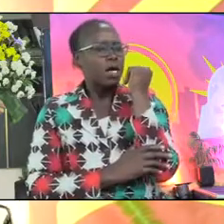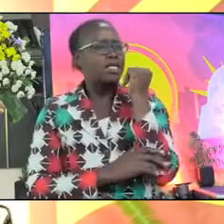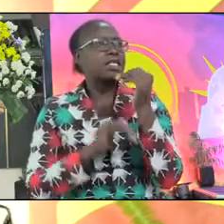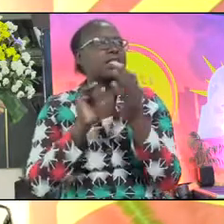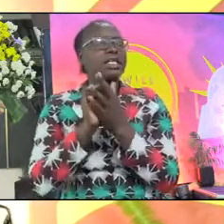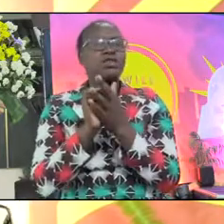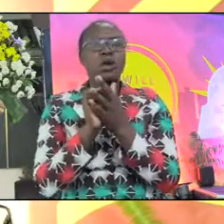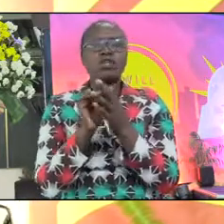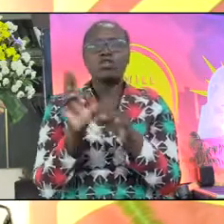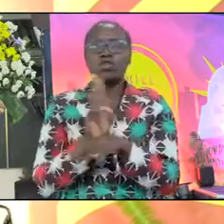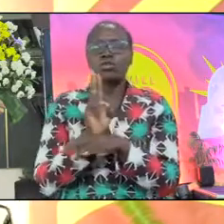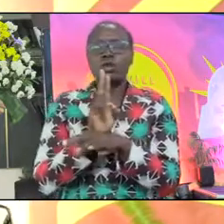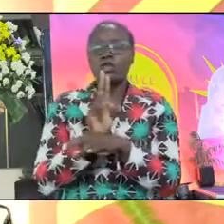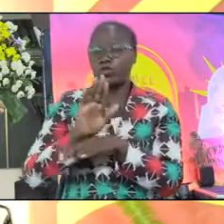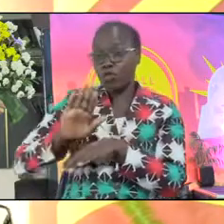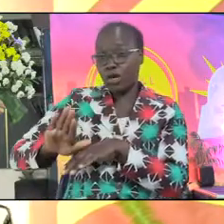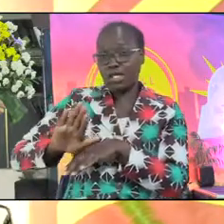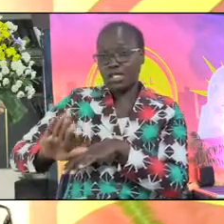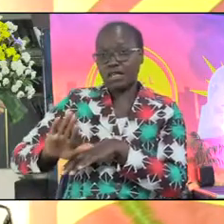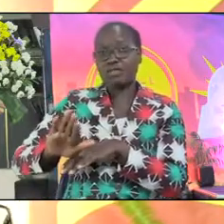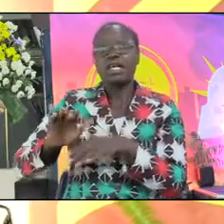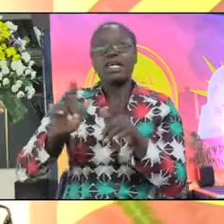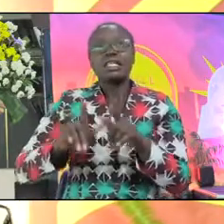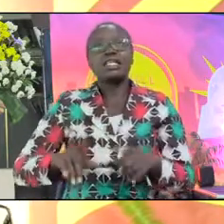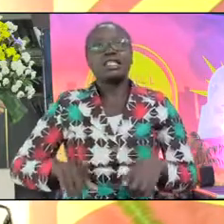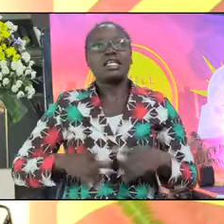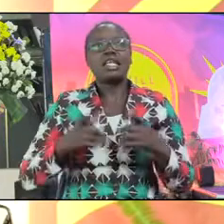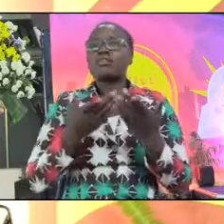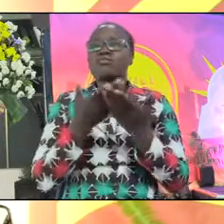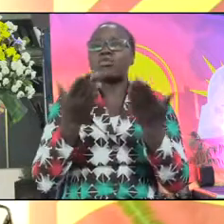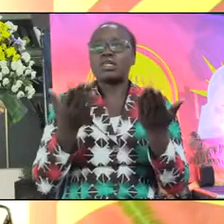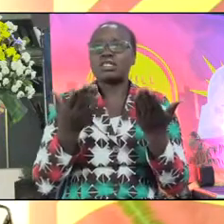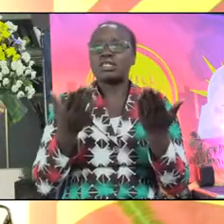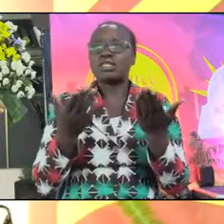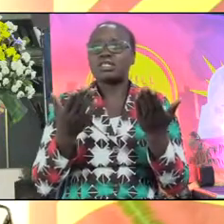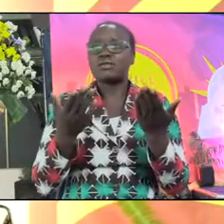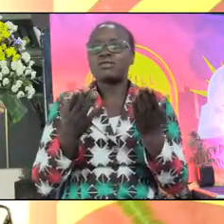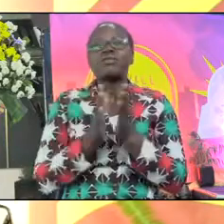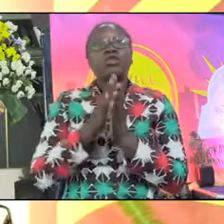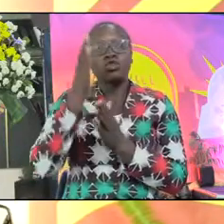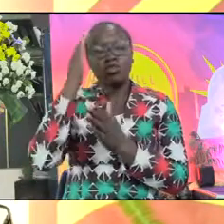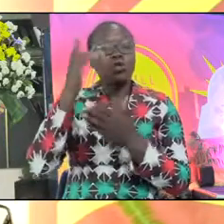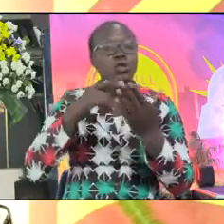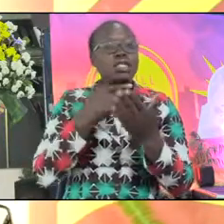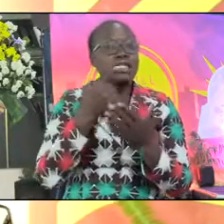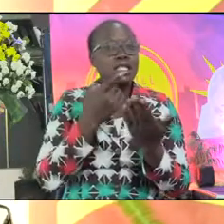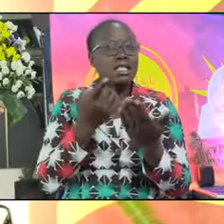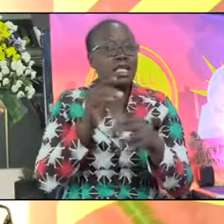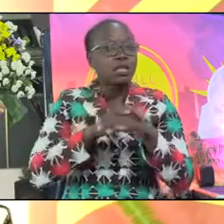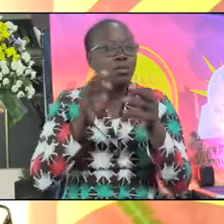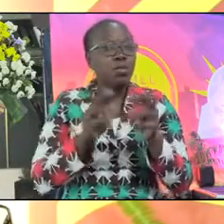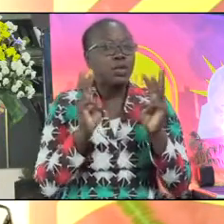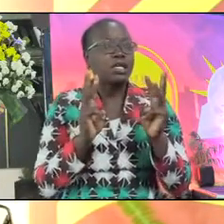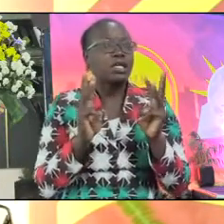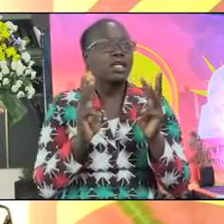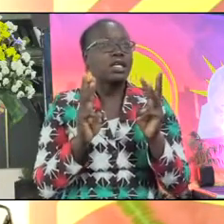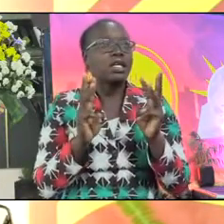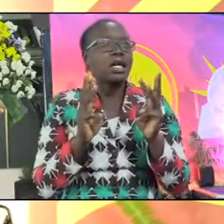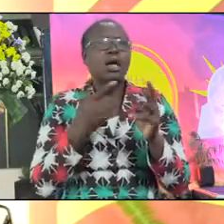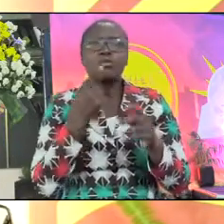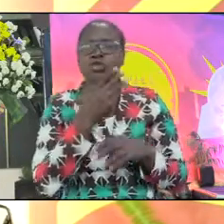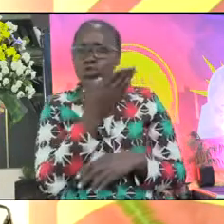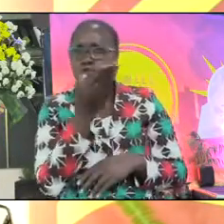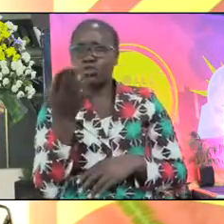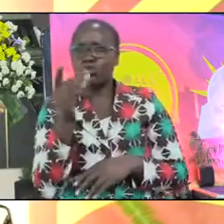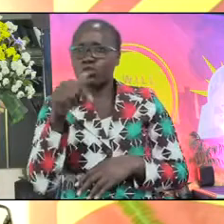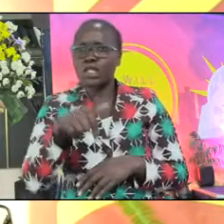to spend your reserve. That's the lifeboat. Come on, somebody. You know that little savings that you put away? Huh? Am I talking